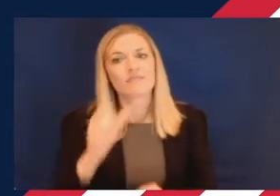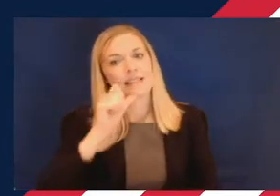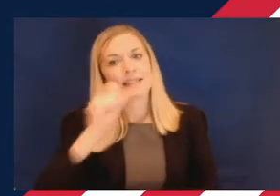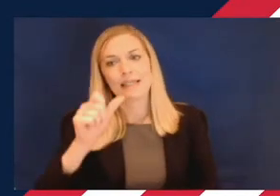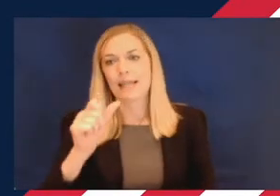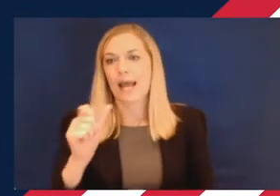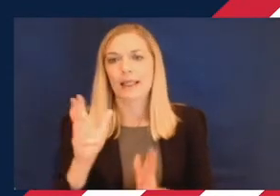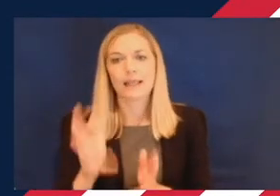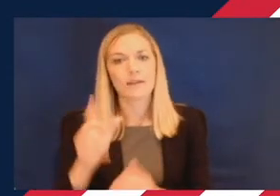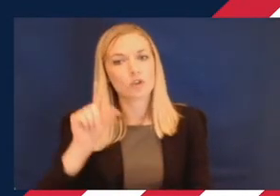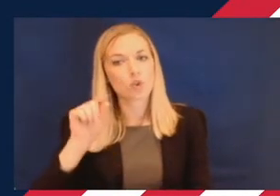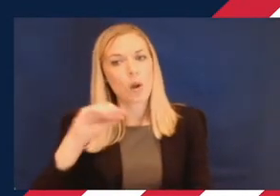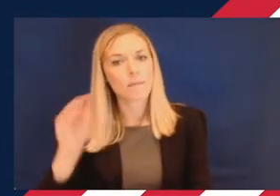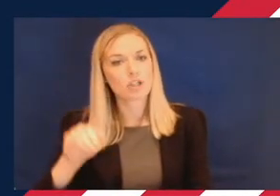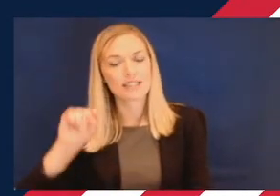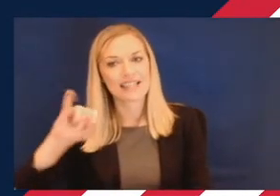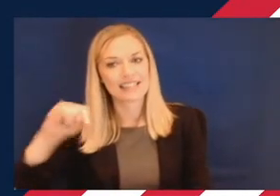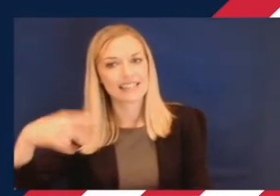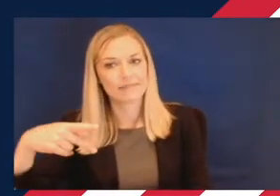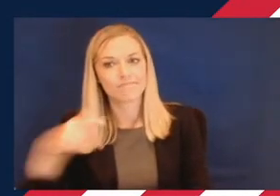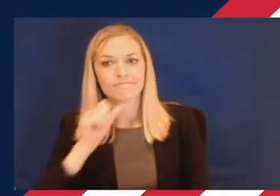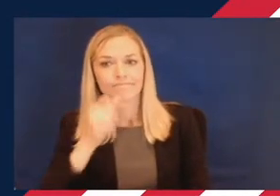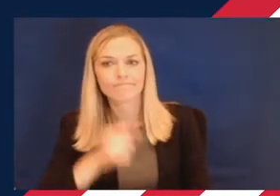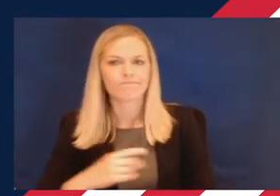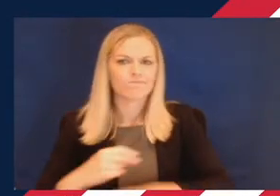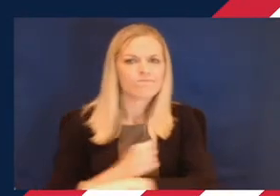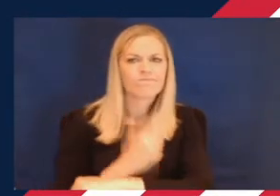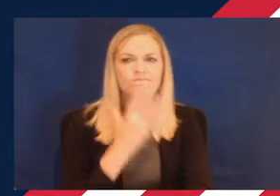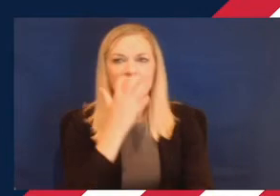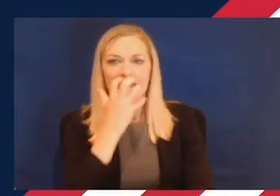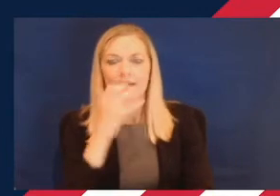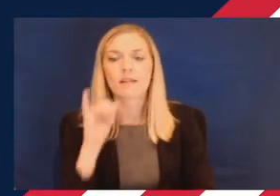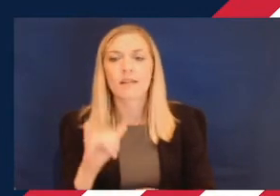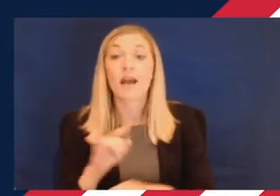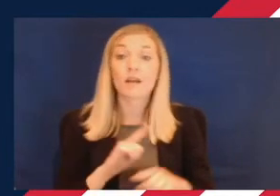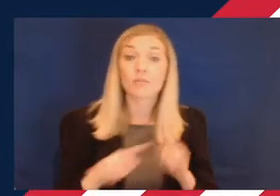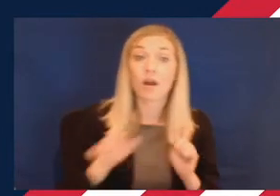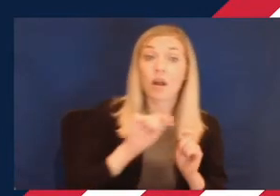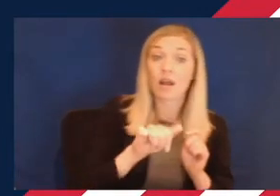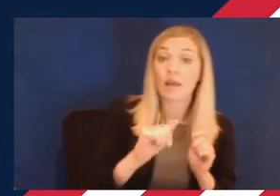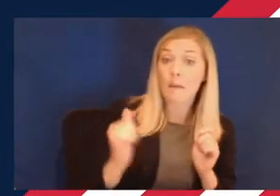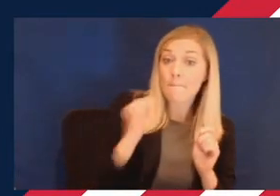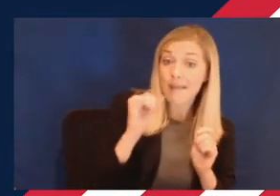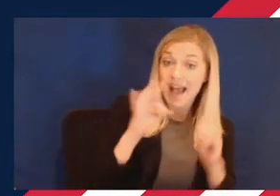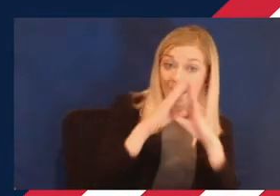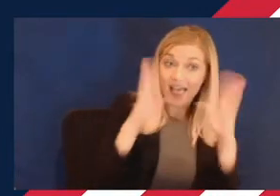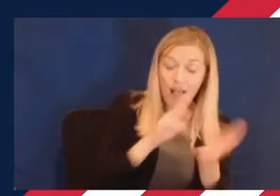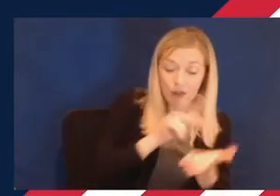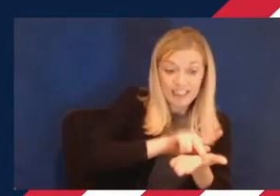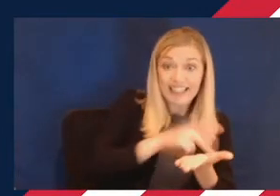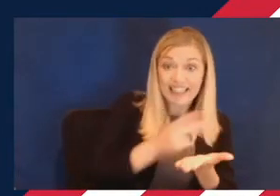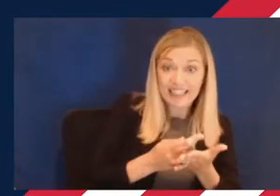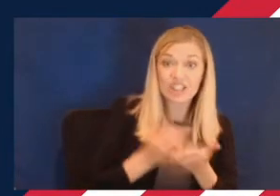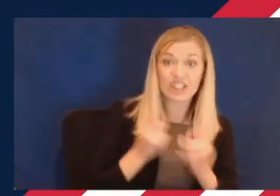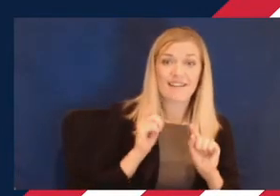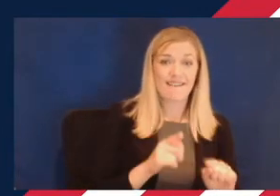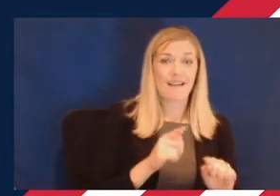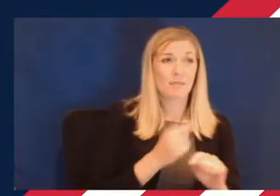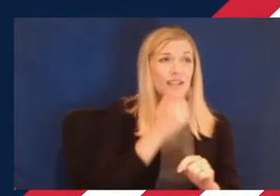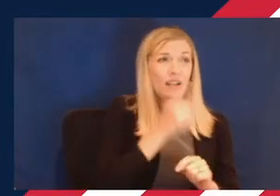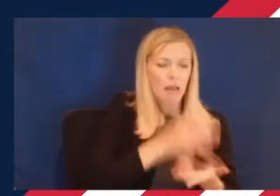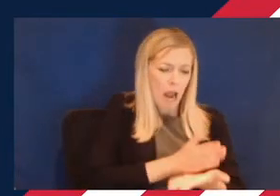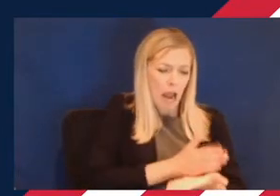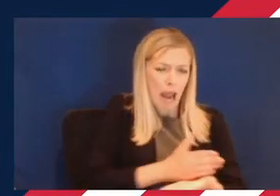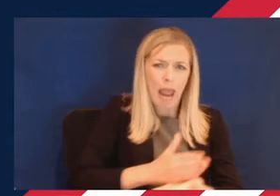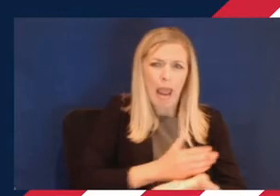That is totally wrong. I've always been anti that. But how do you entice somebody to come work and do the kind of quality, blah, blah,